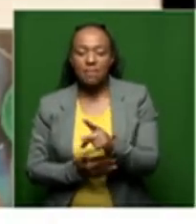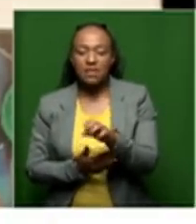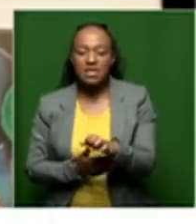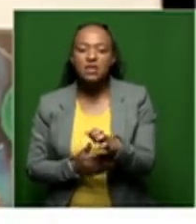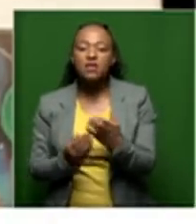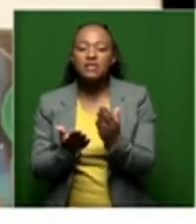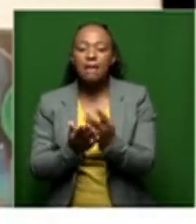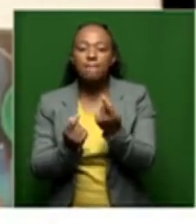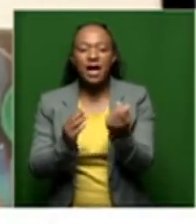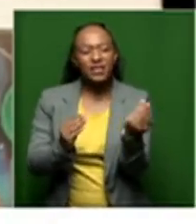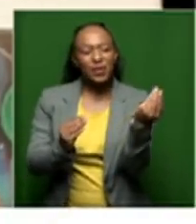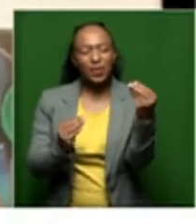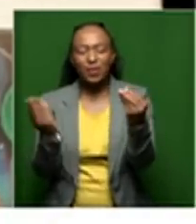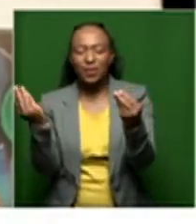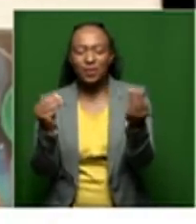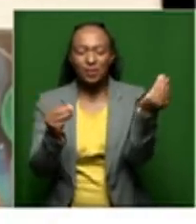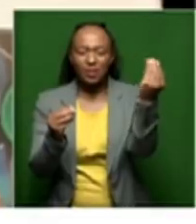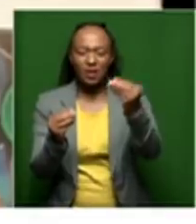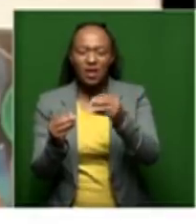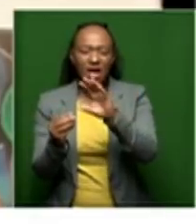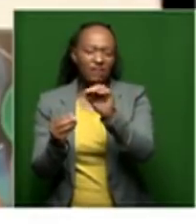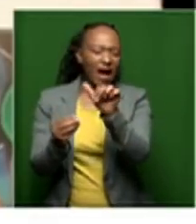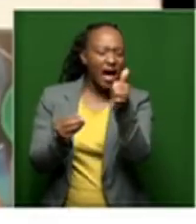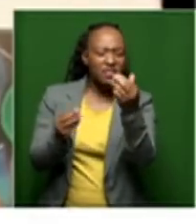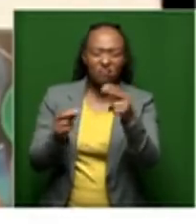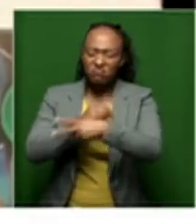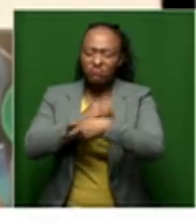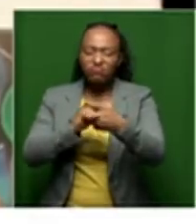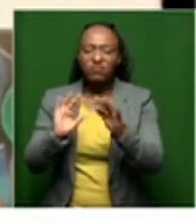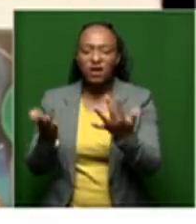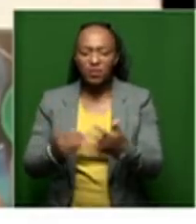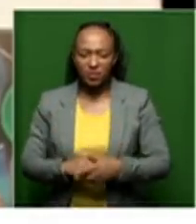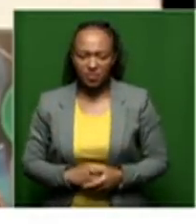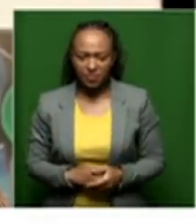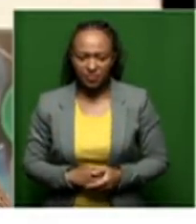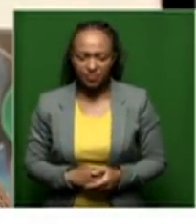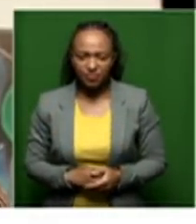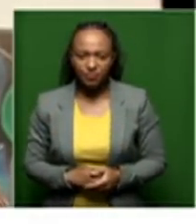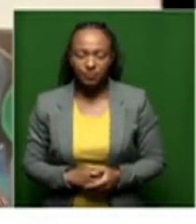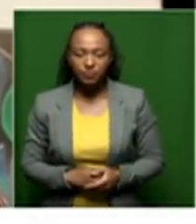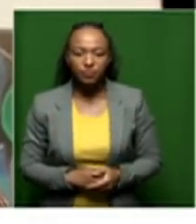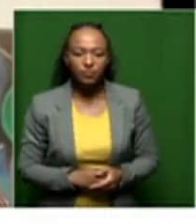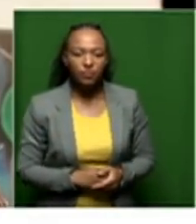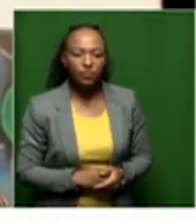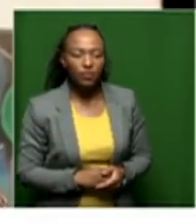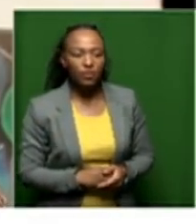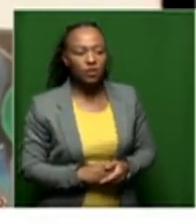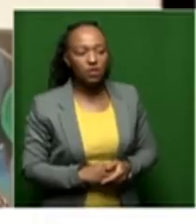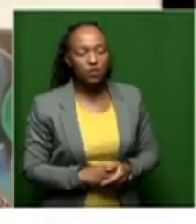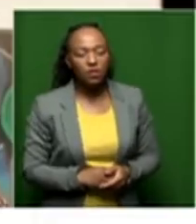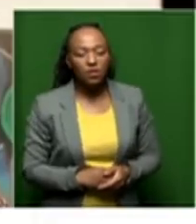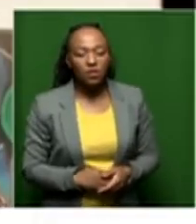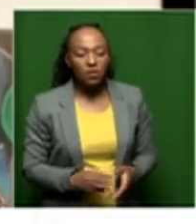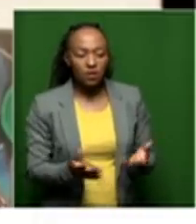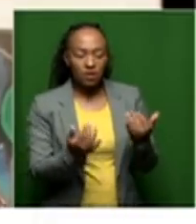equipment, but there must have been other sorts of looting methods happening at the same time. Truly, and in fact, others was